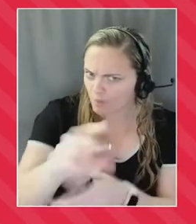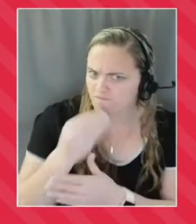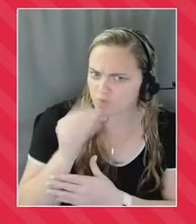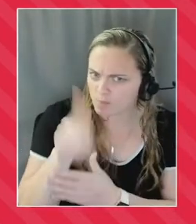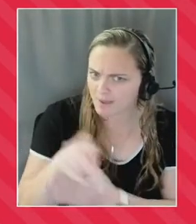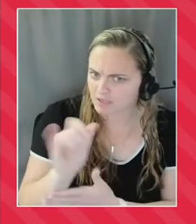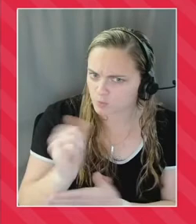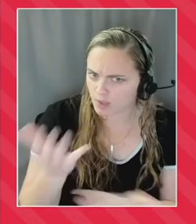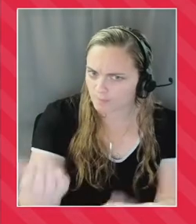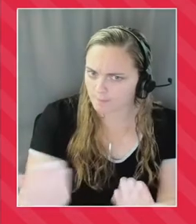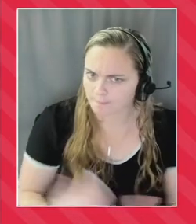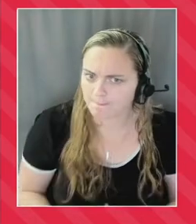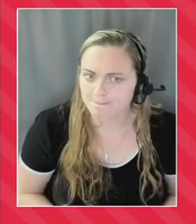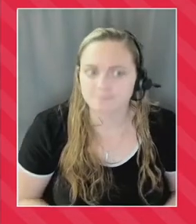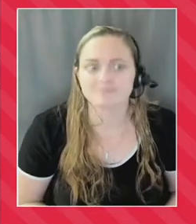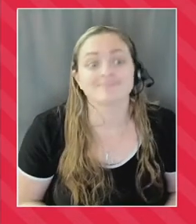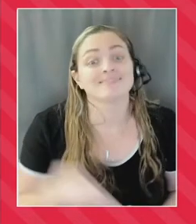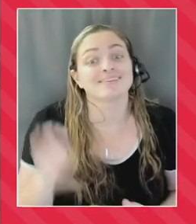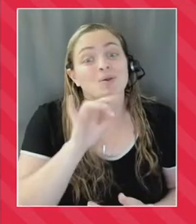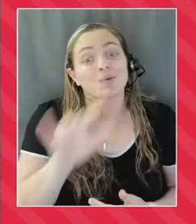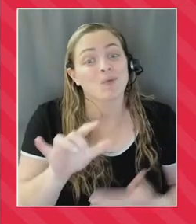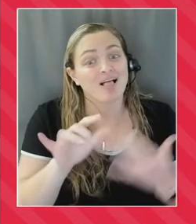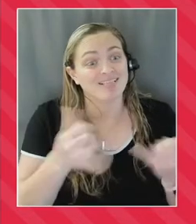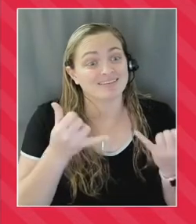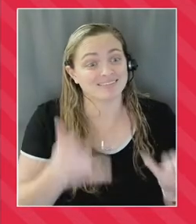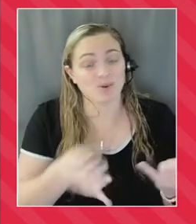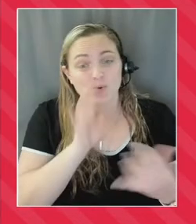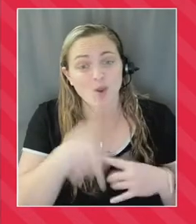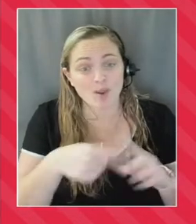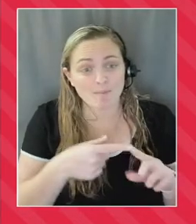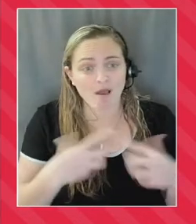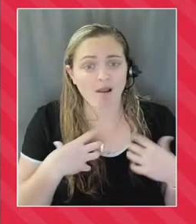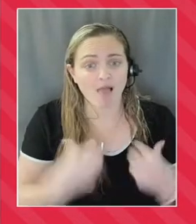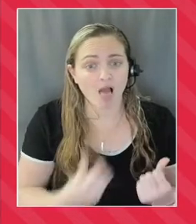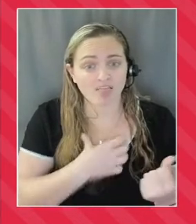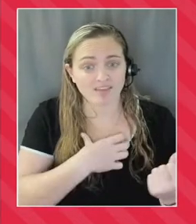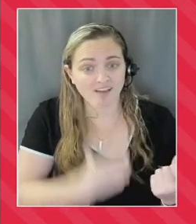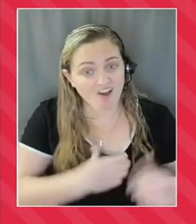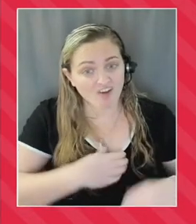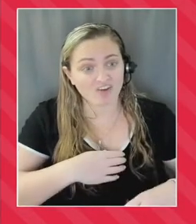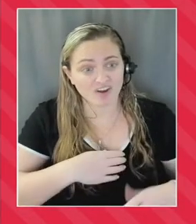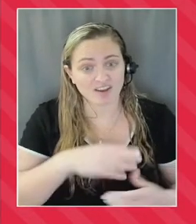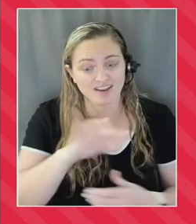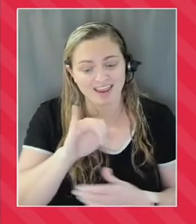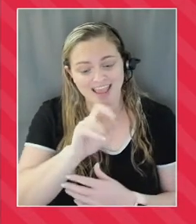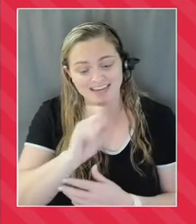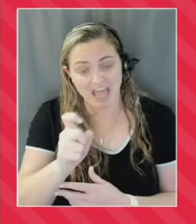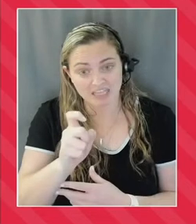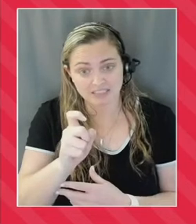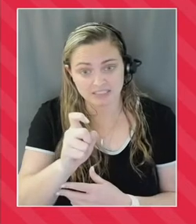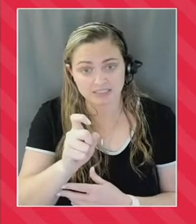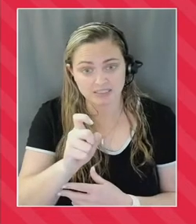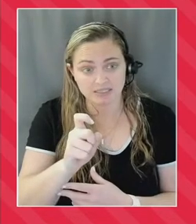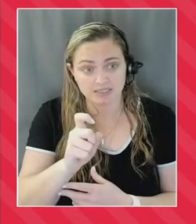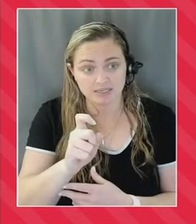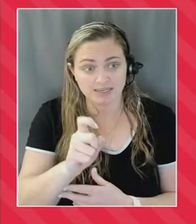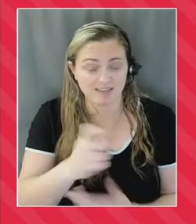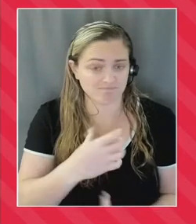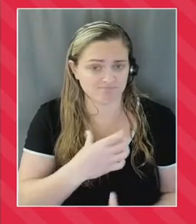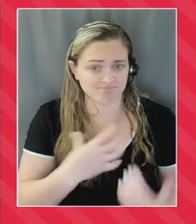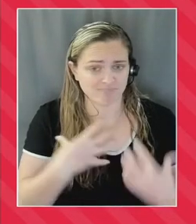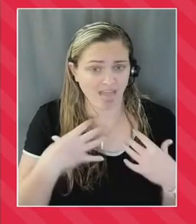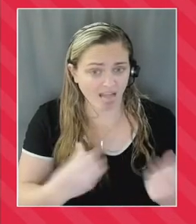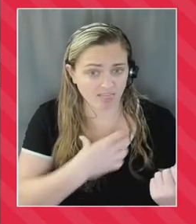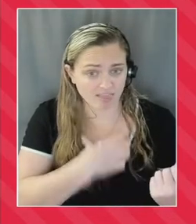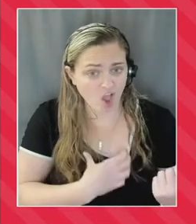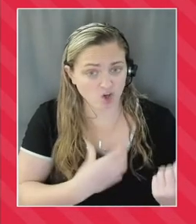well. Well, you know, today we're talking about the Healthy Hunger Index, and healthy hunger is new to